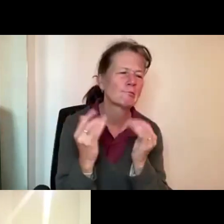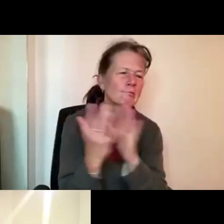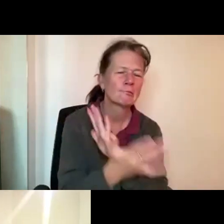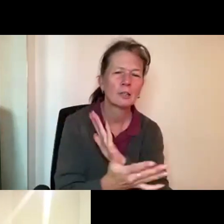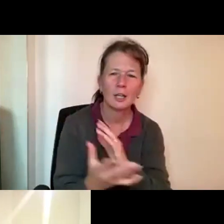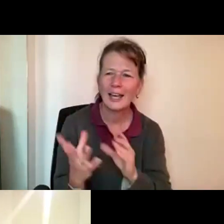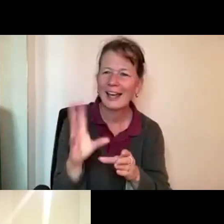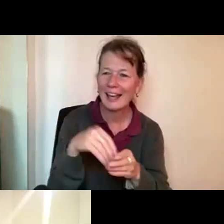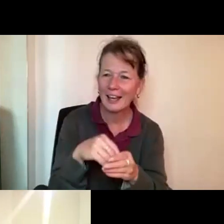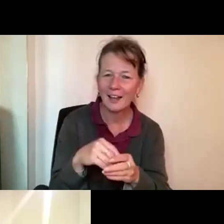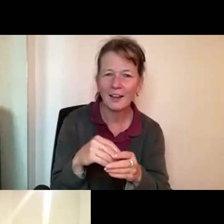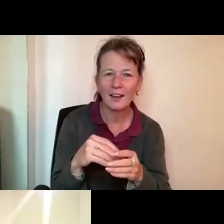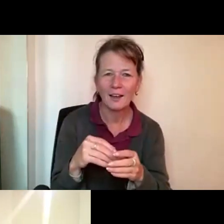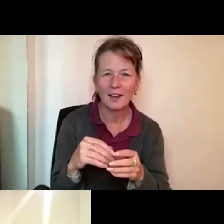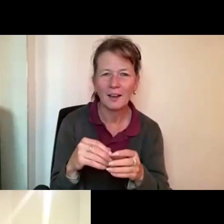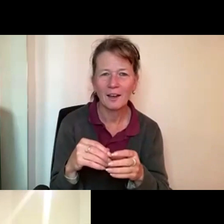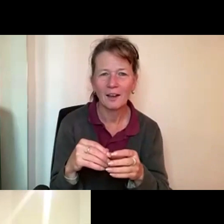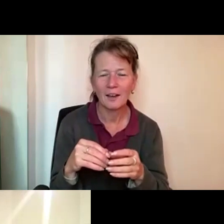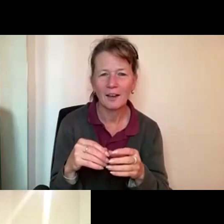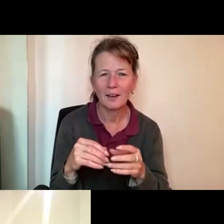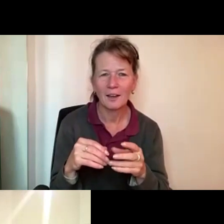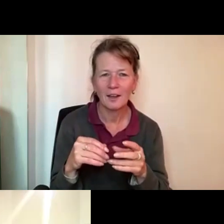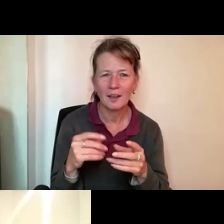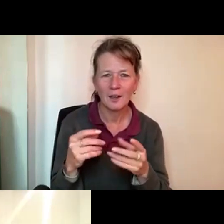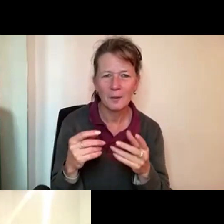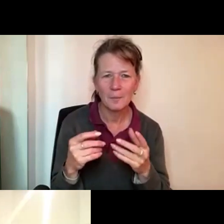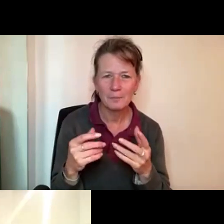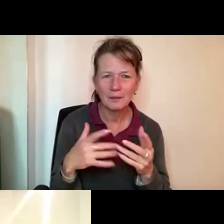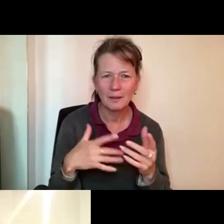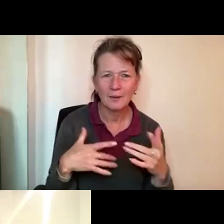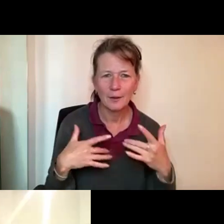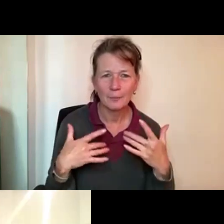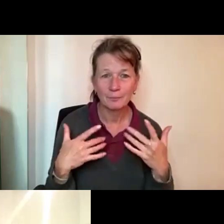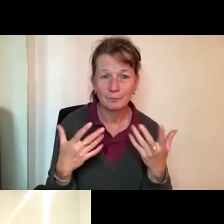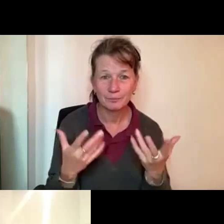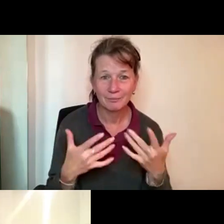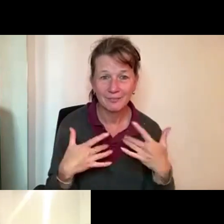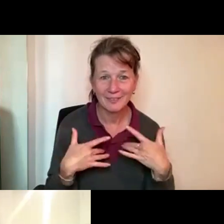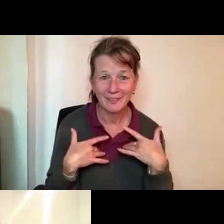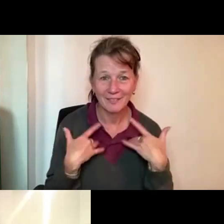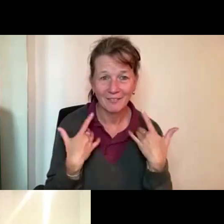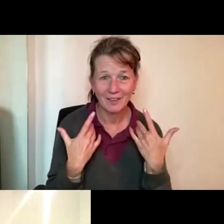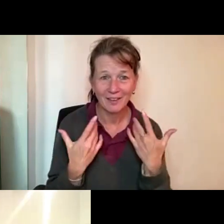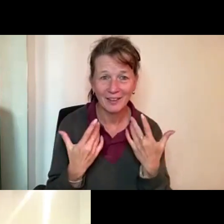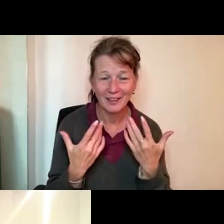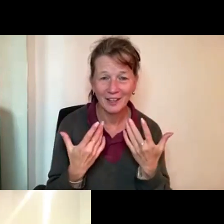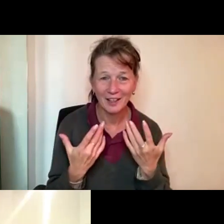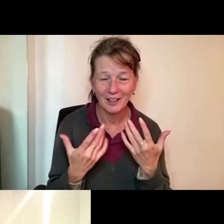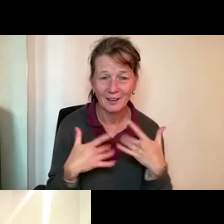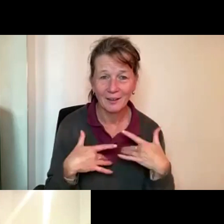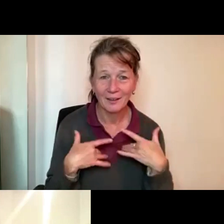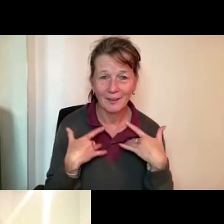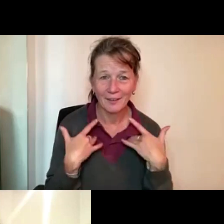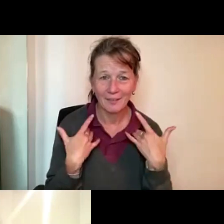I guess the whole contemporary vocabulary around it felt I don't know why, but it